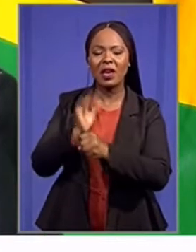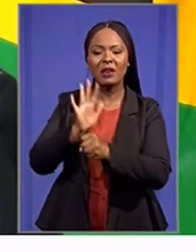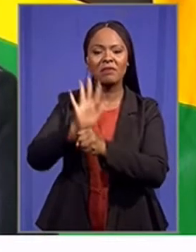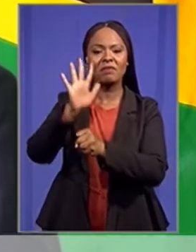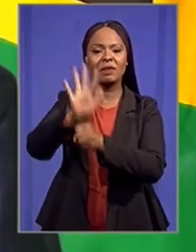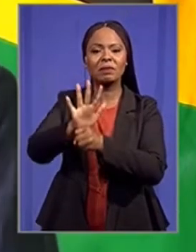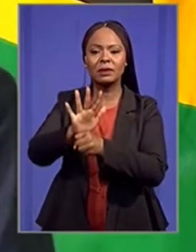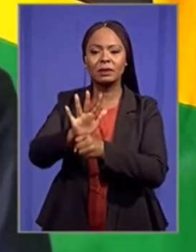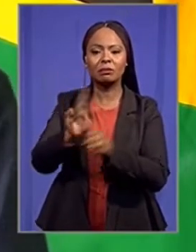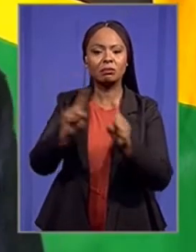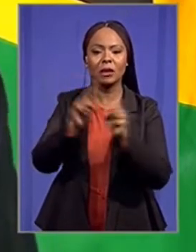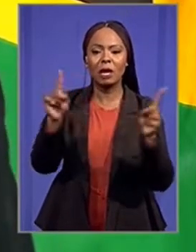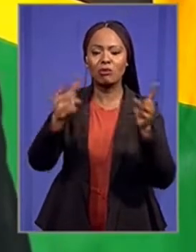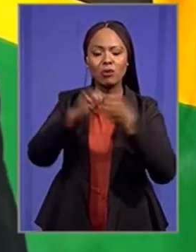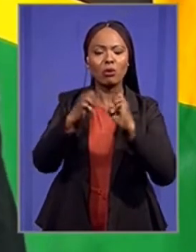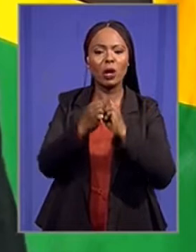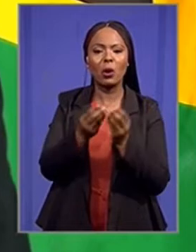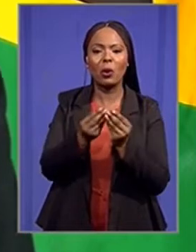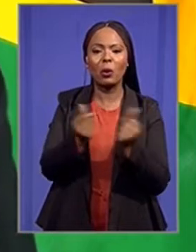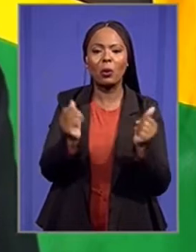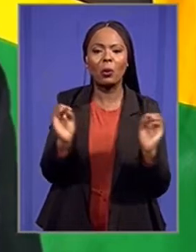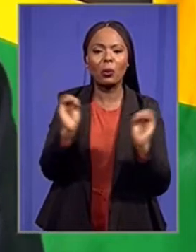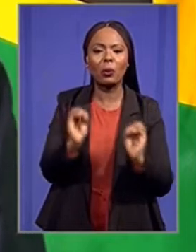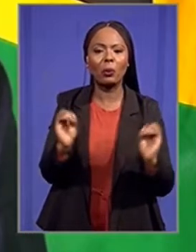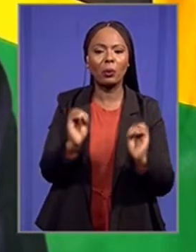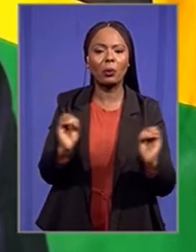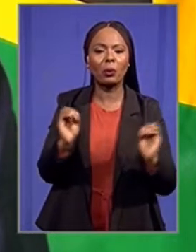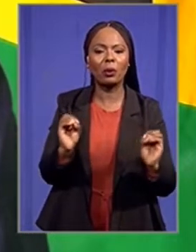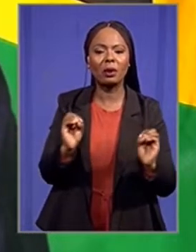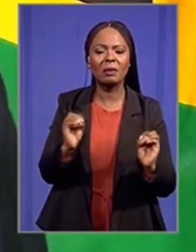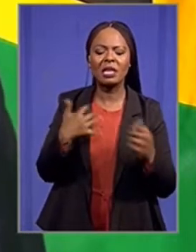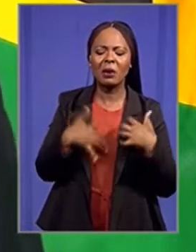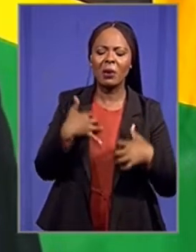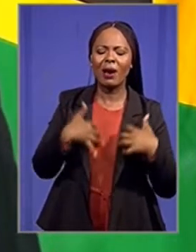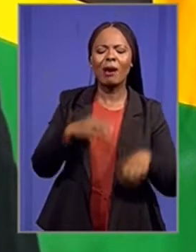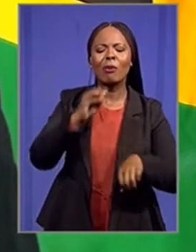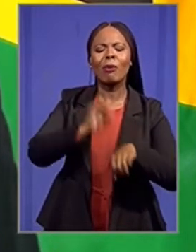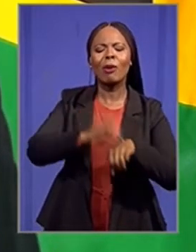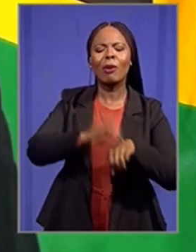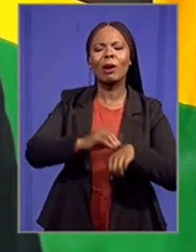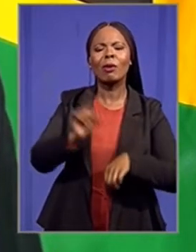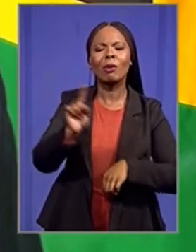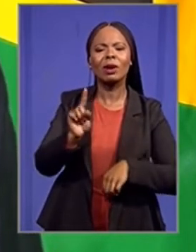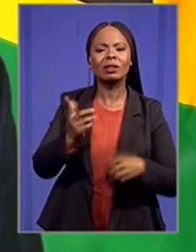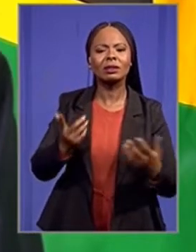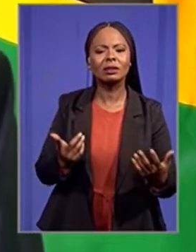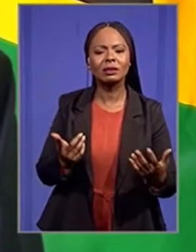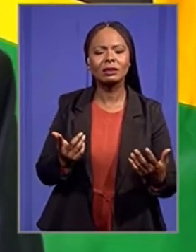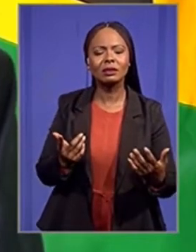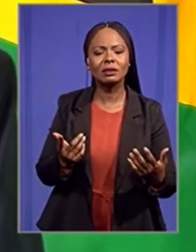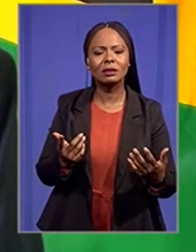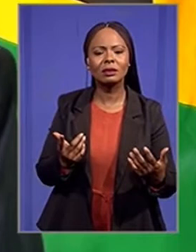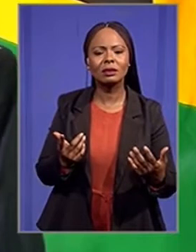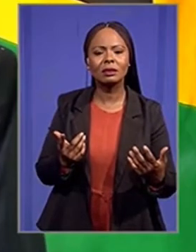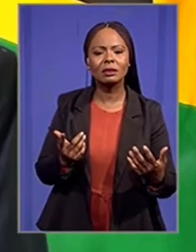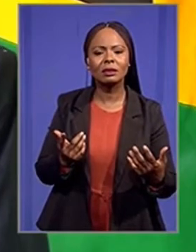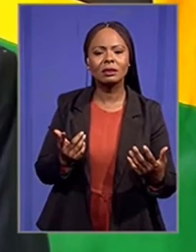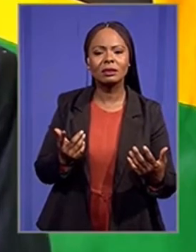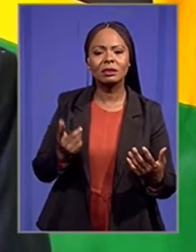And one will wonder, what actually is the problem with this bill? Do we really believe